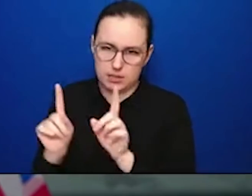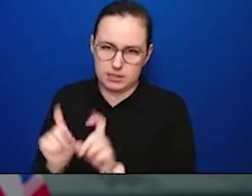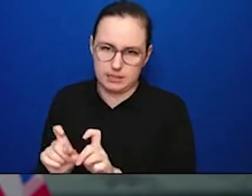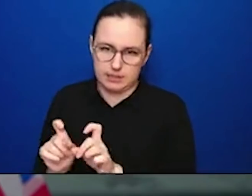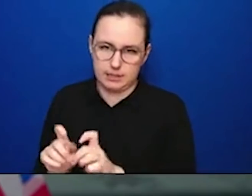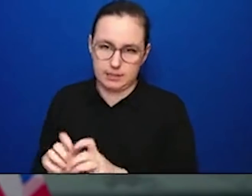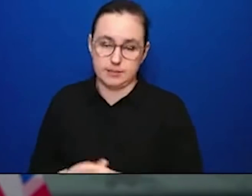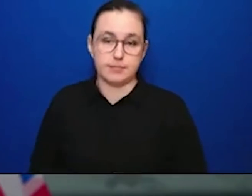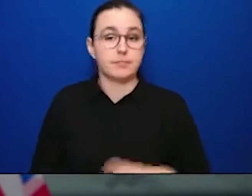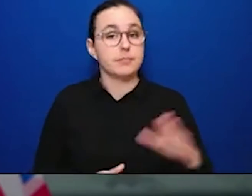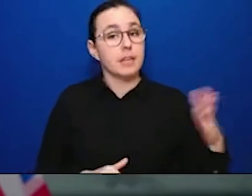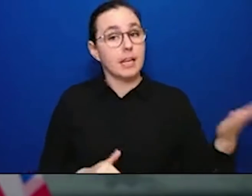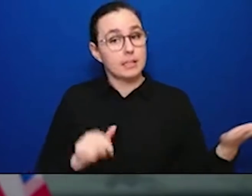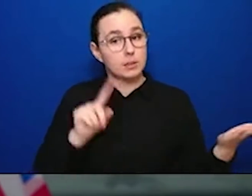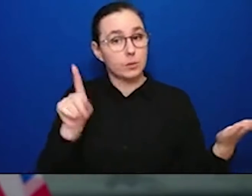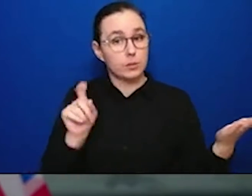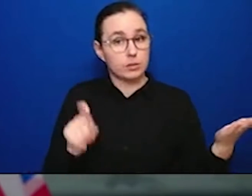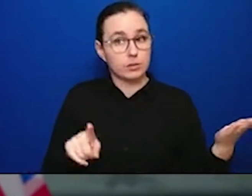Baines, Canadian Press.